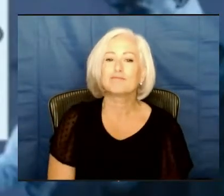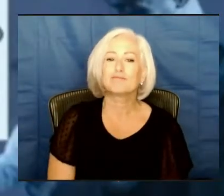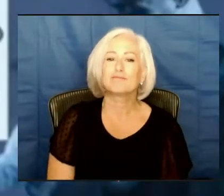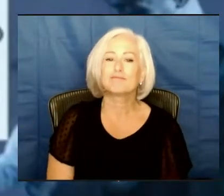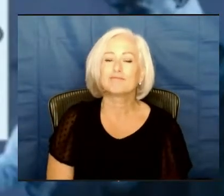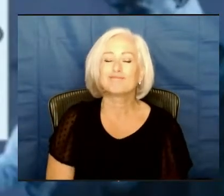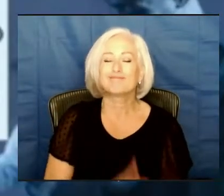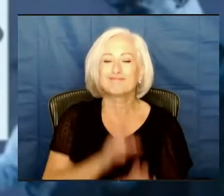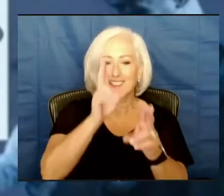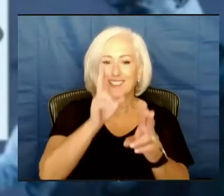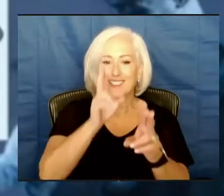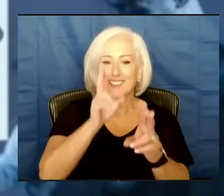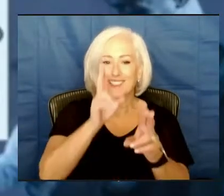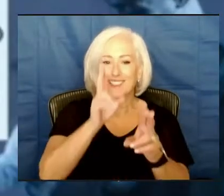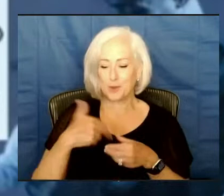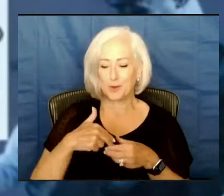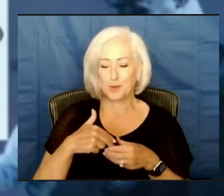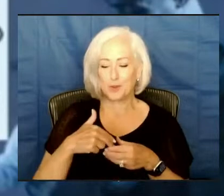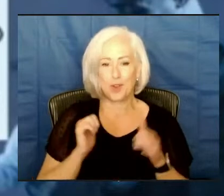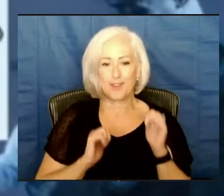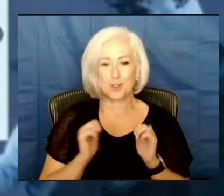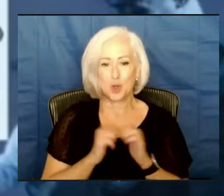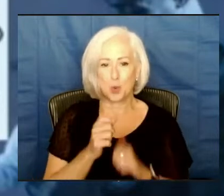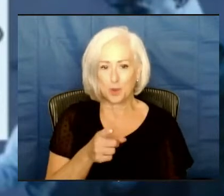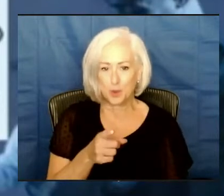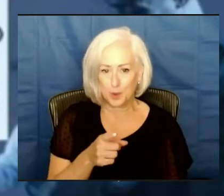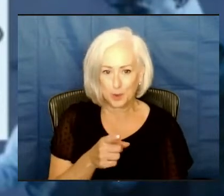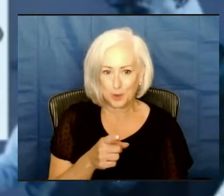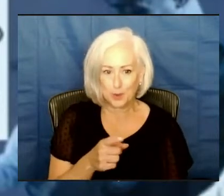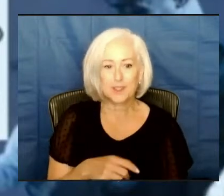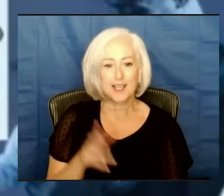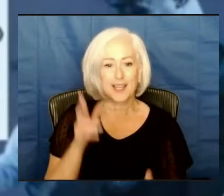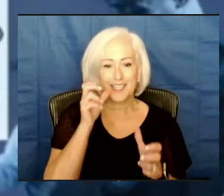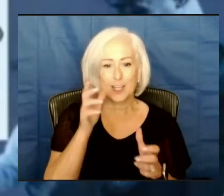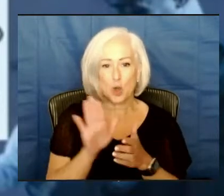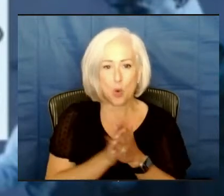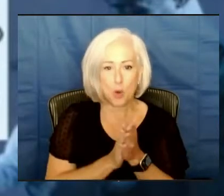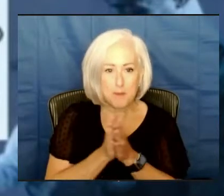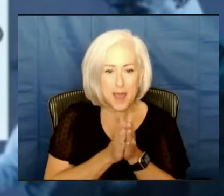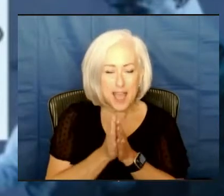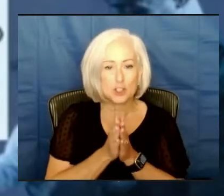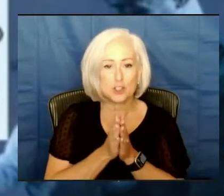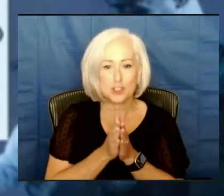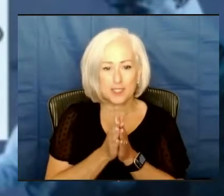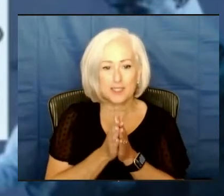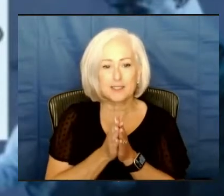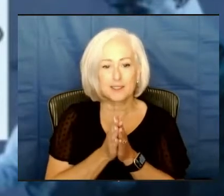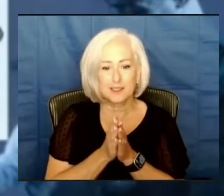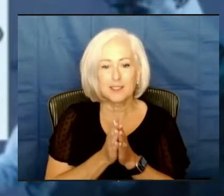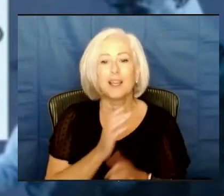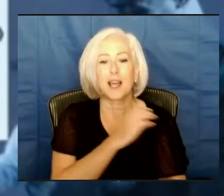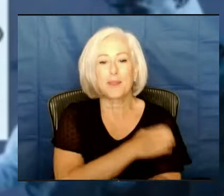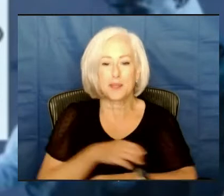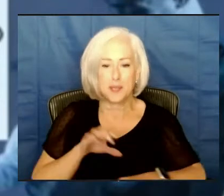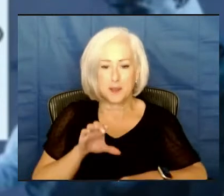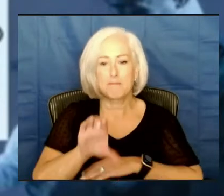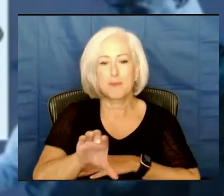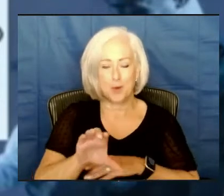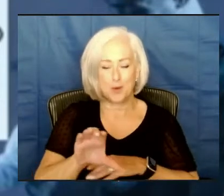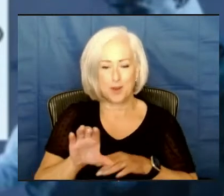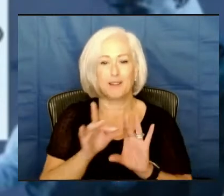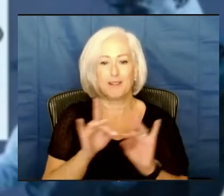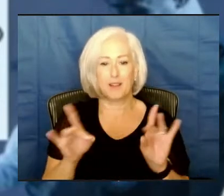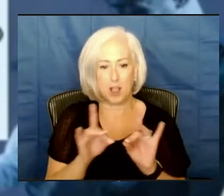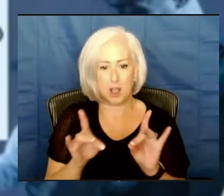to be on this show with you, Dr. Stites, and to hear your passion and the empowering words that you share